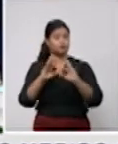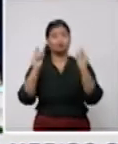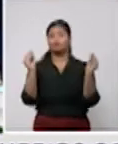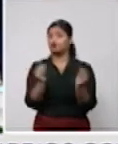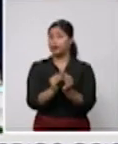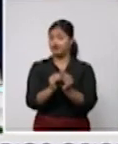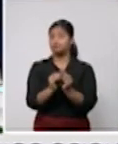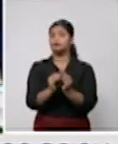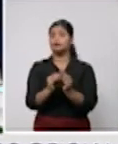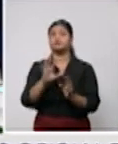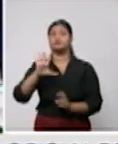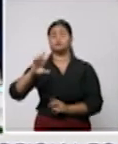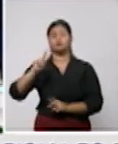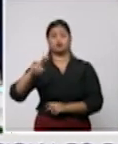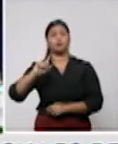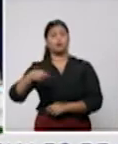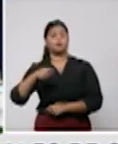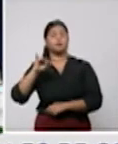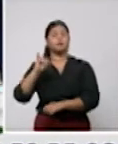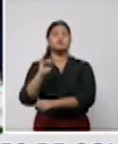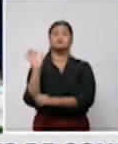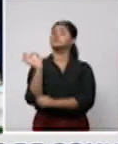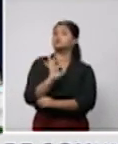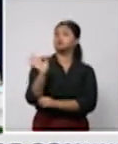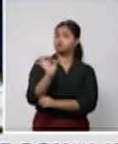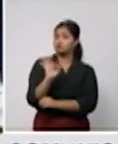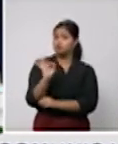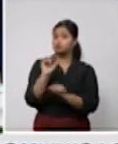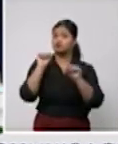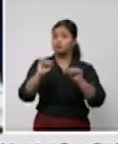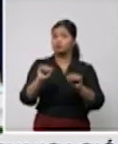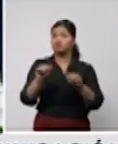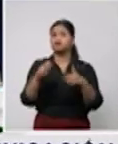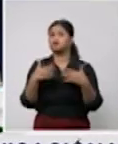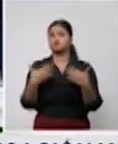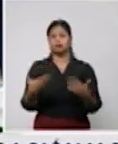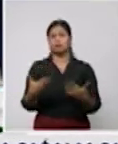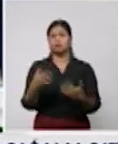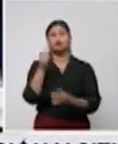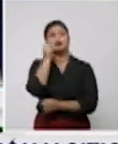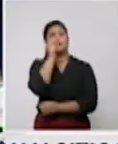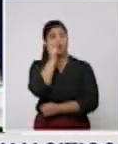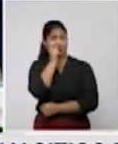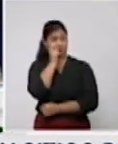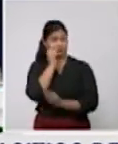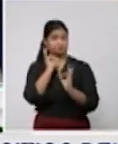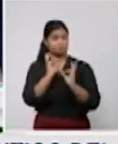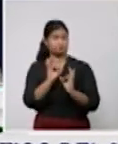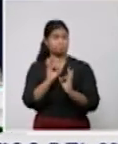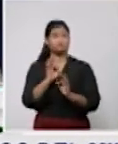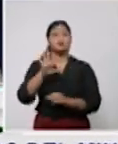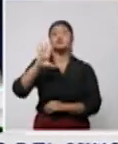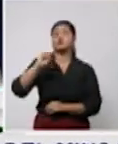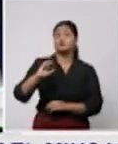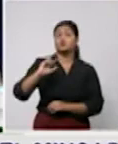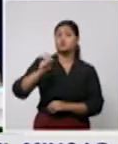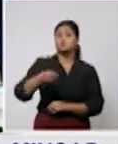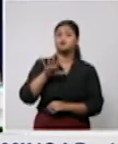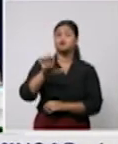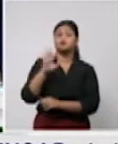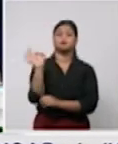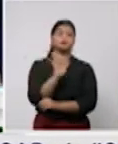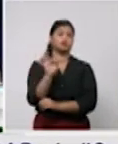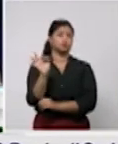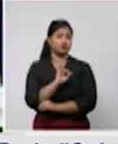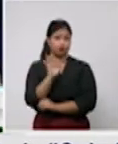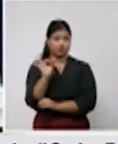infection in Cuba to 168, or 5.6% of all confirmed